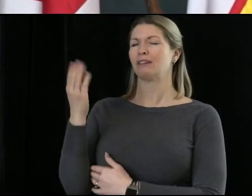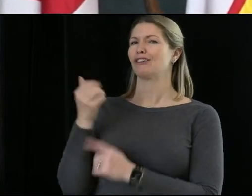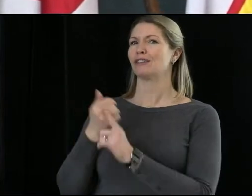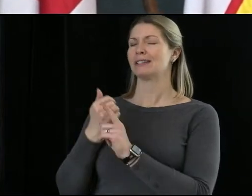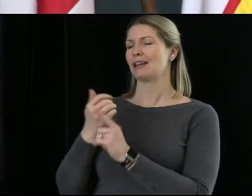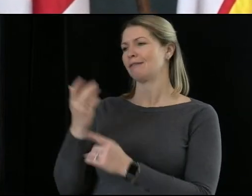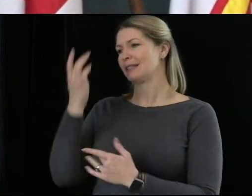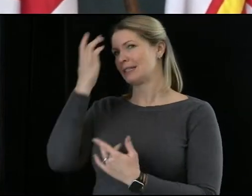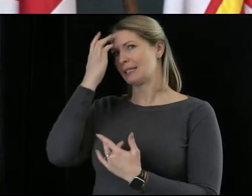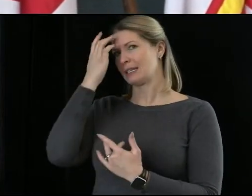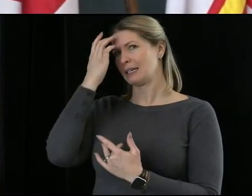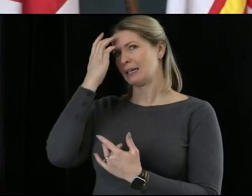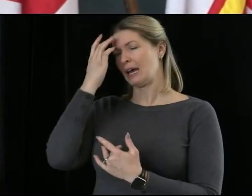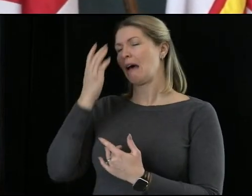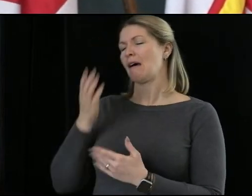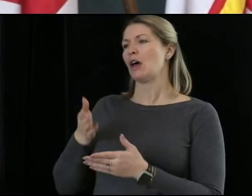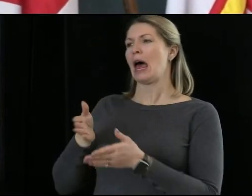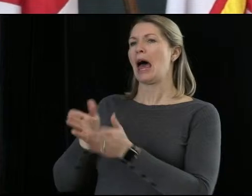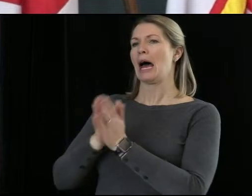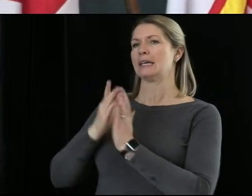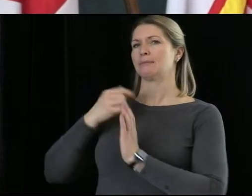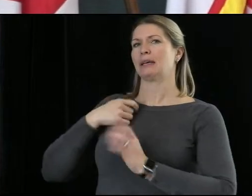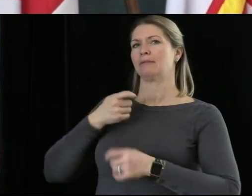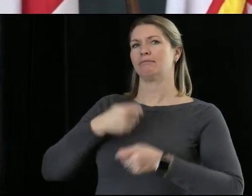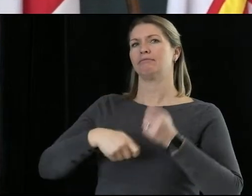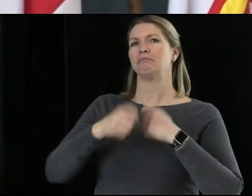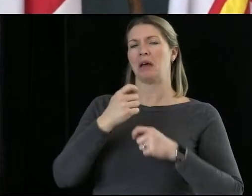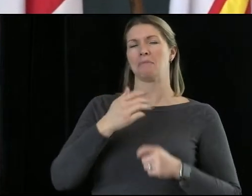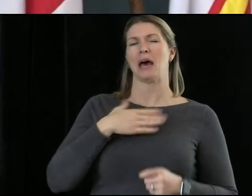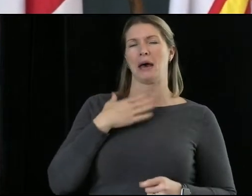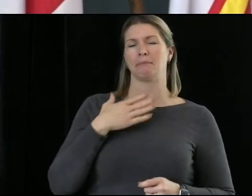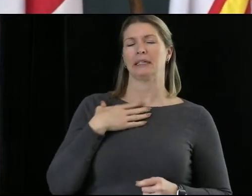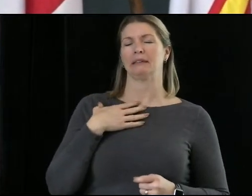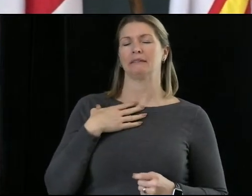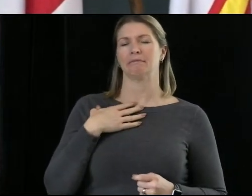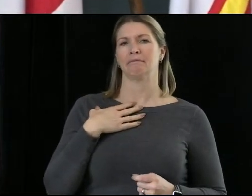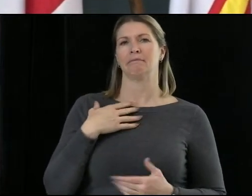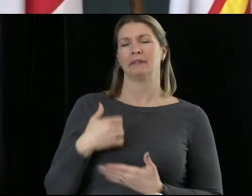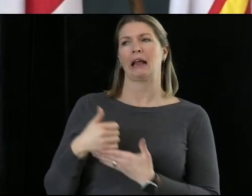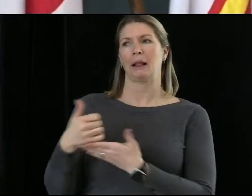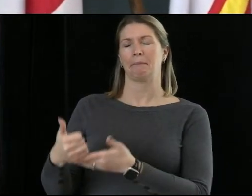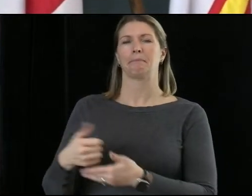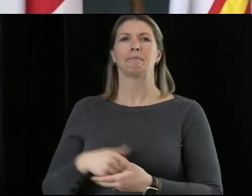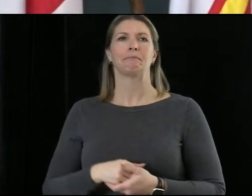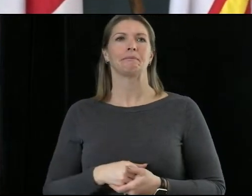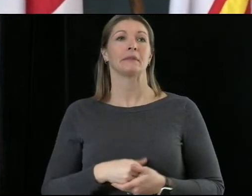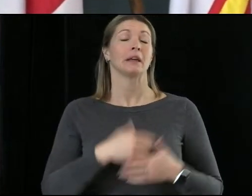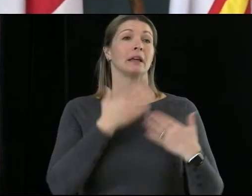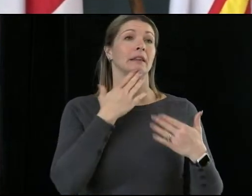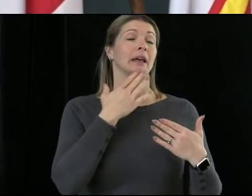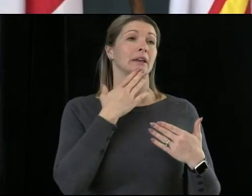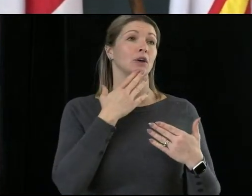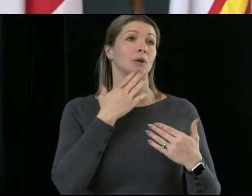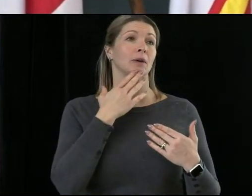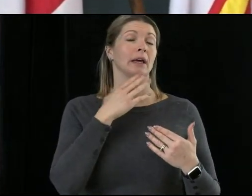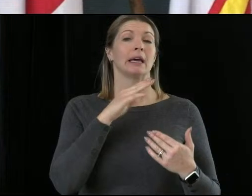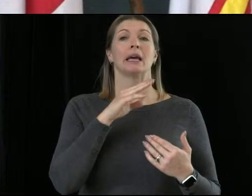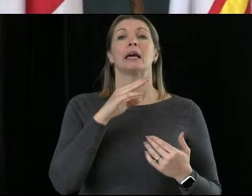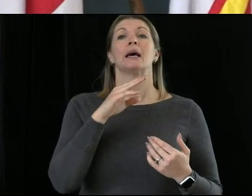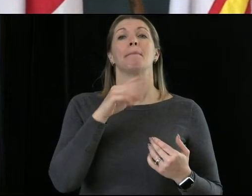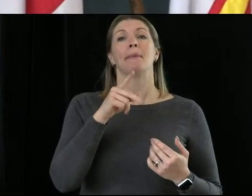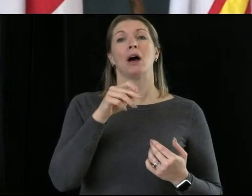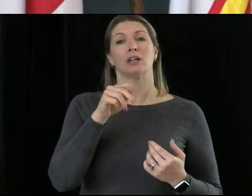asked me to attend in her place, and I'm pleased to do so. Thank you, Minister Parsons, for the kind invitation for our family